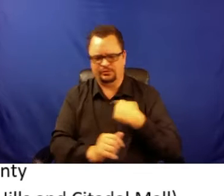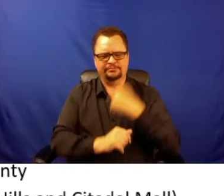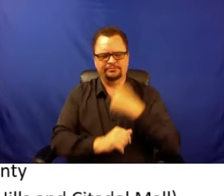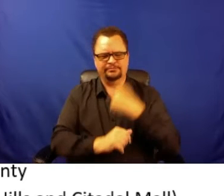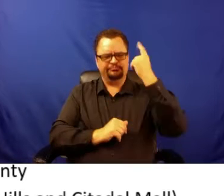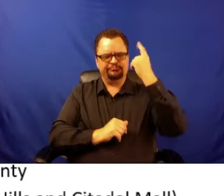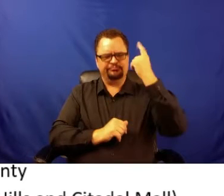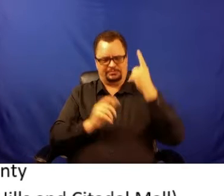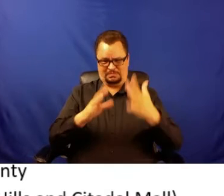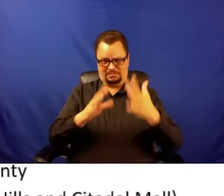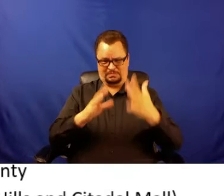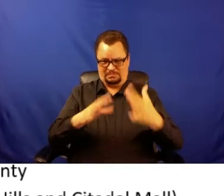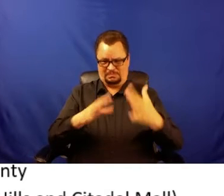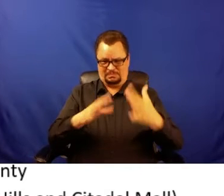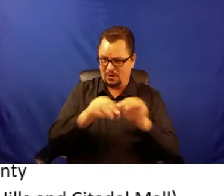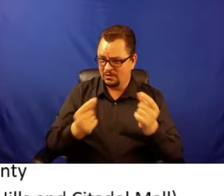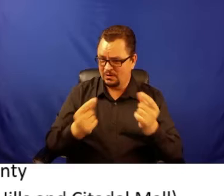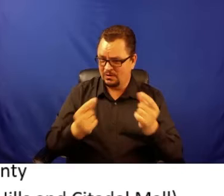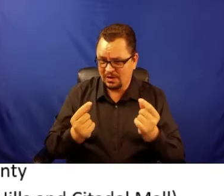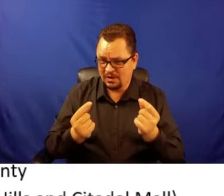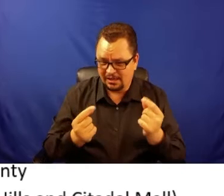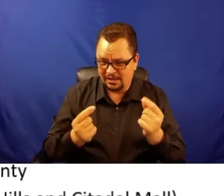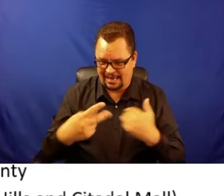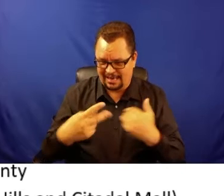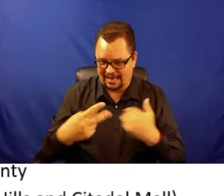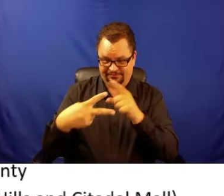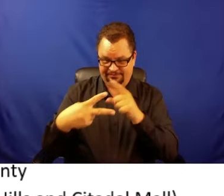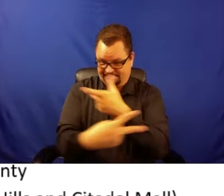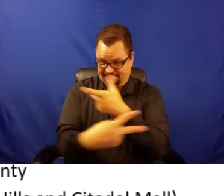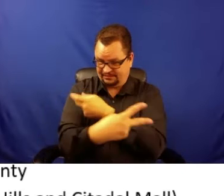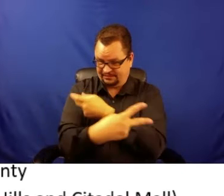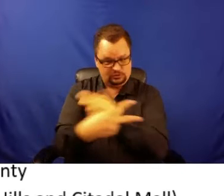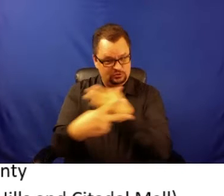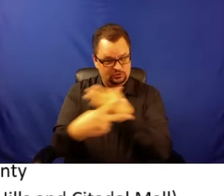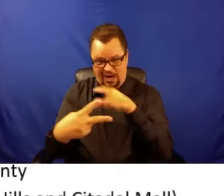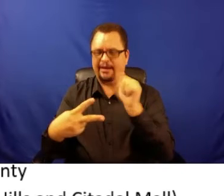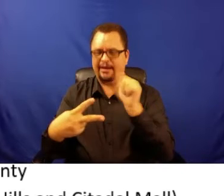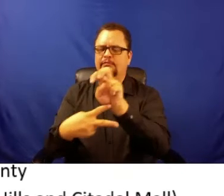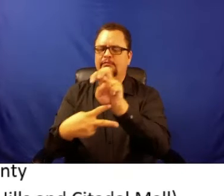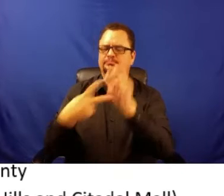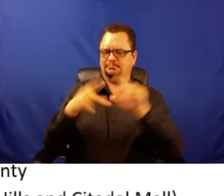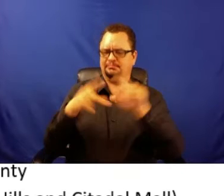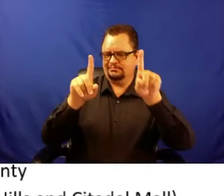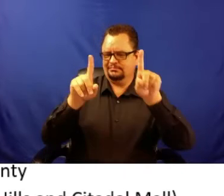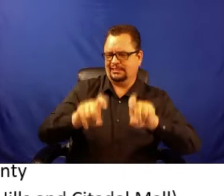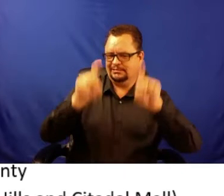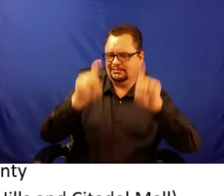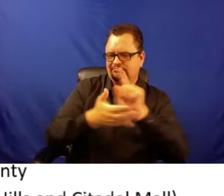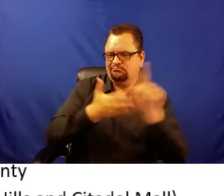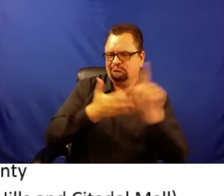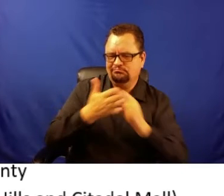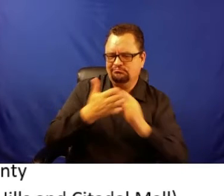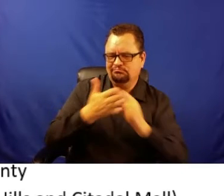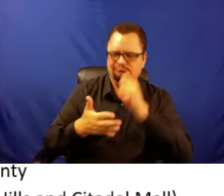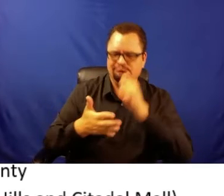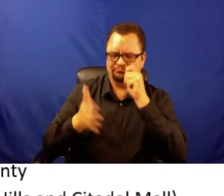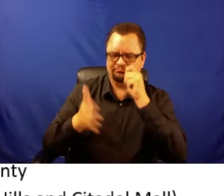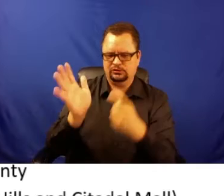that do not want to get vaccinated. Work is in the healthcare